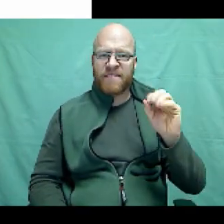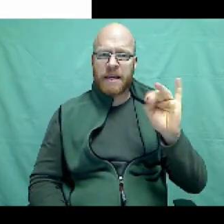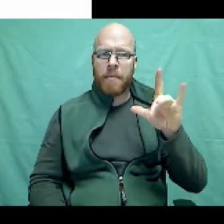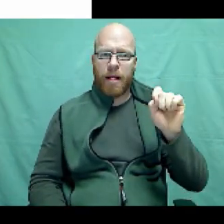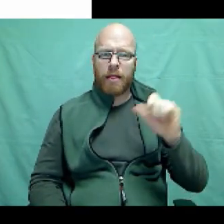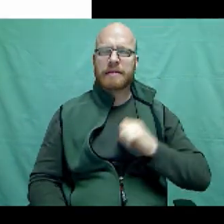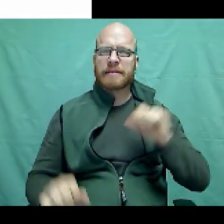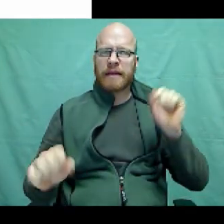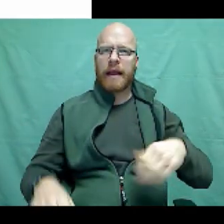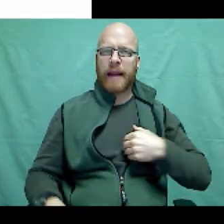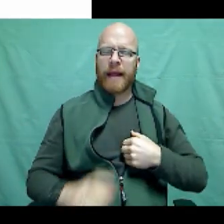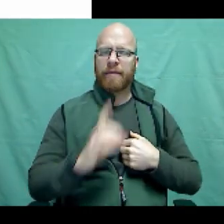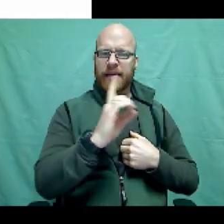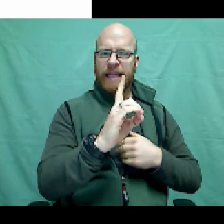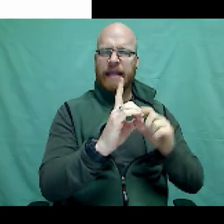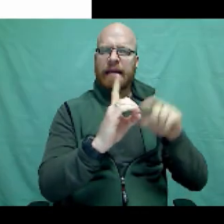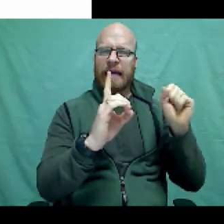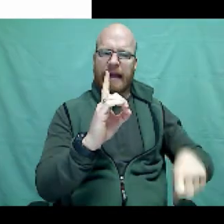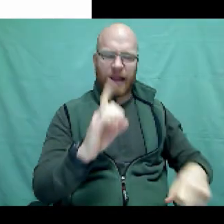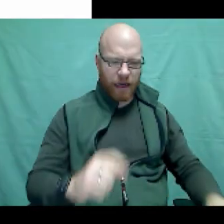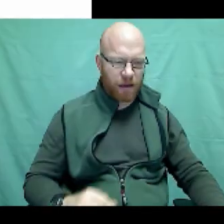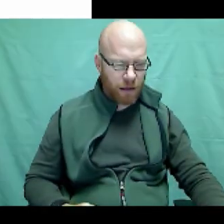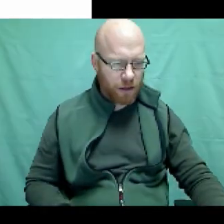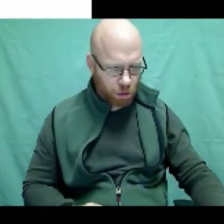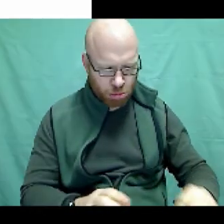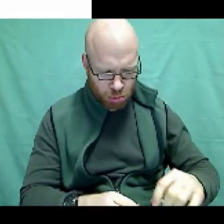I could drive 50 miles, that's for sure.